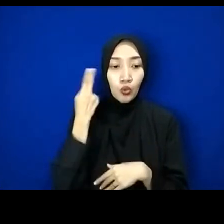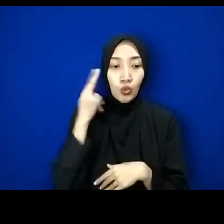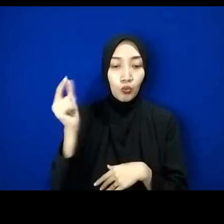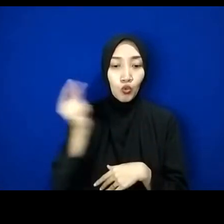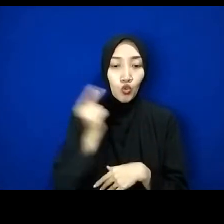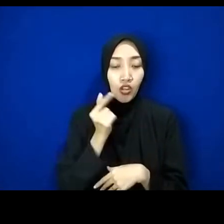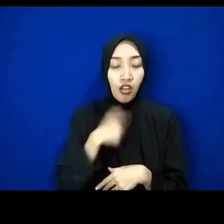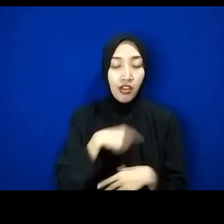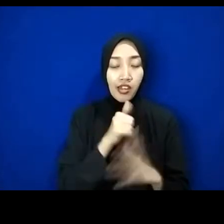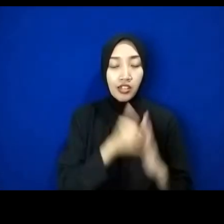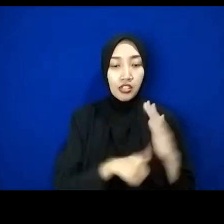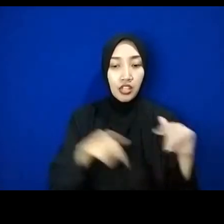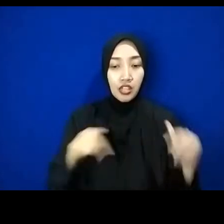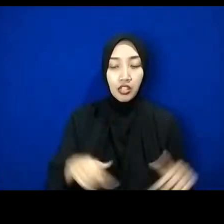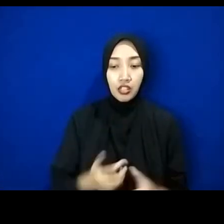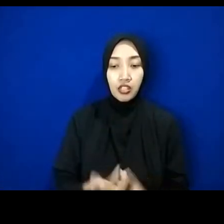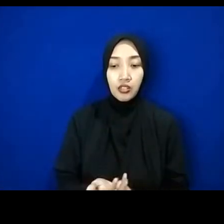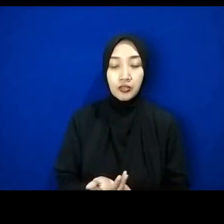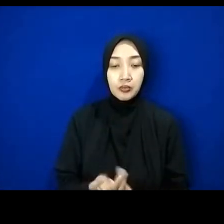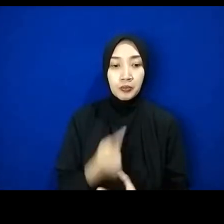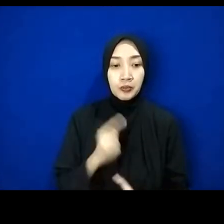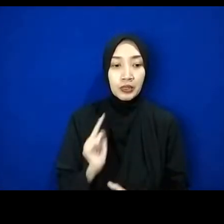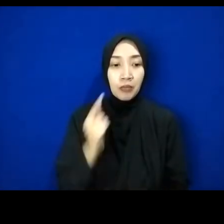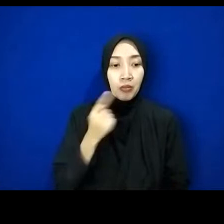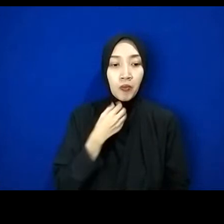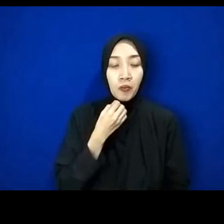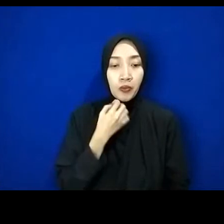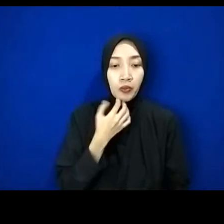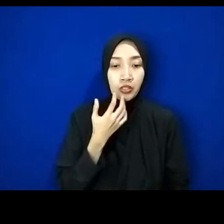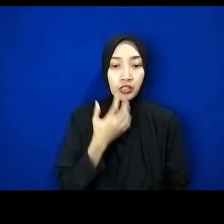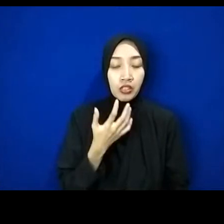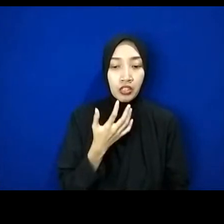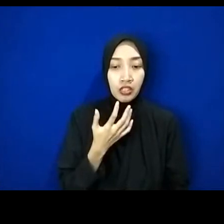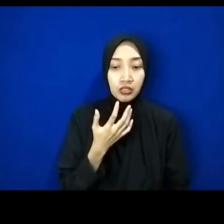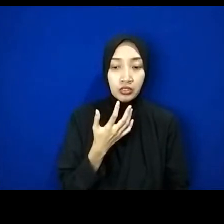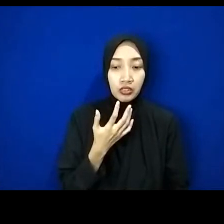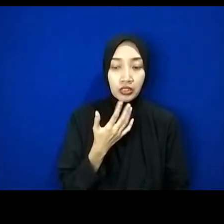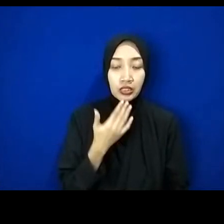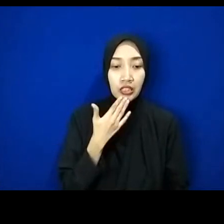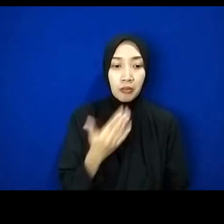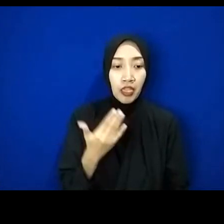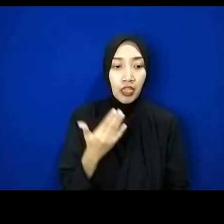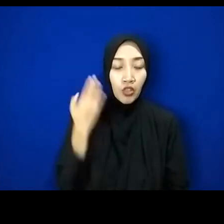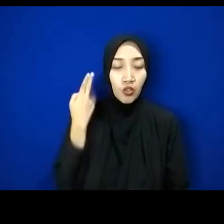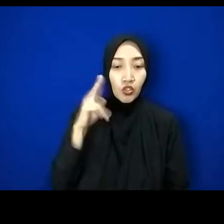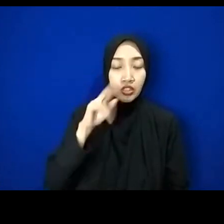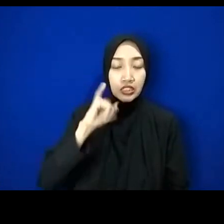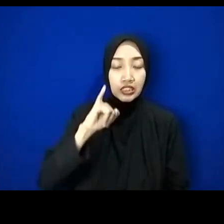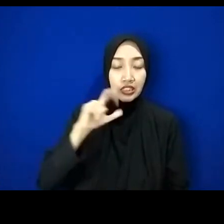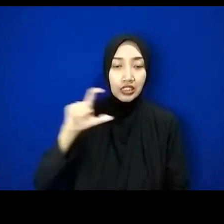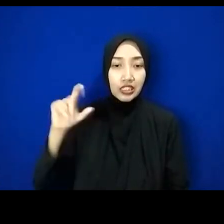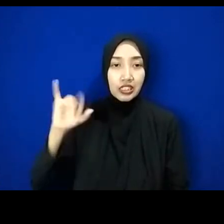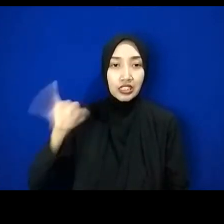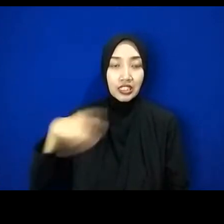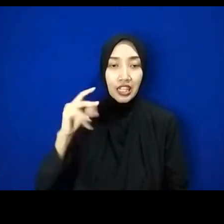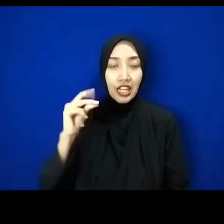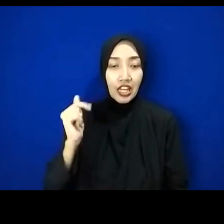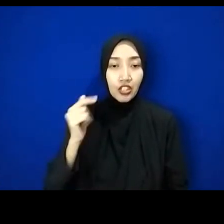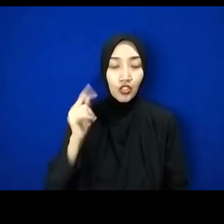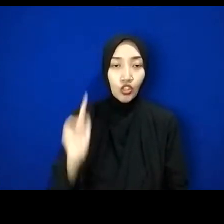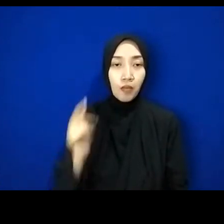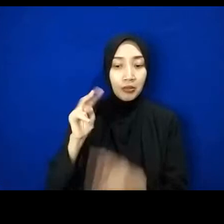to ICJR, especially the researcher who have completed research that is very relevant to the